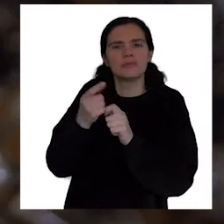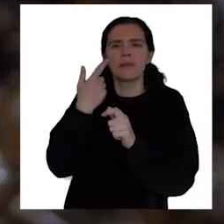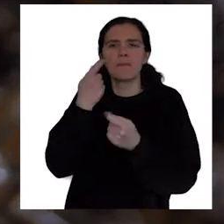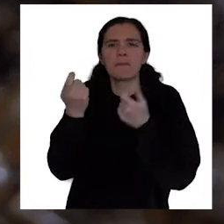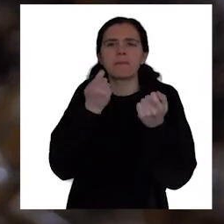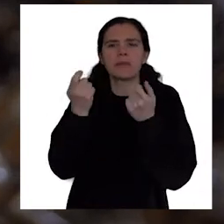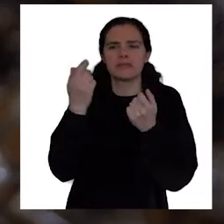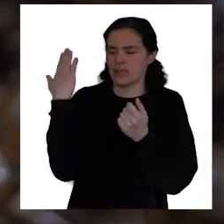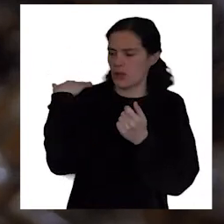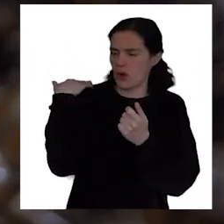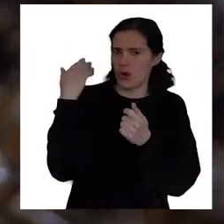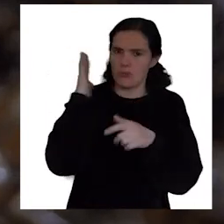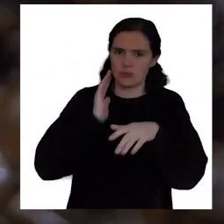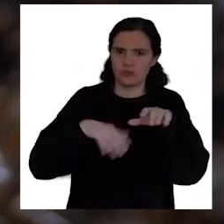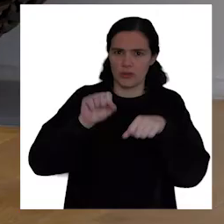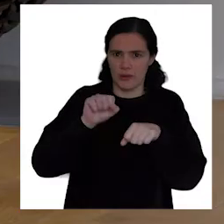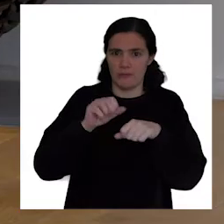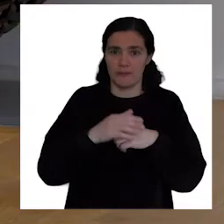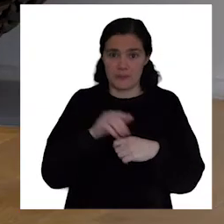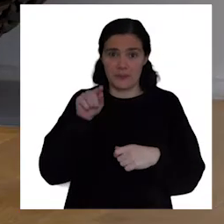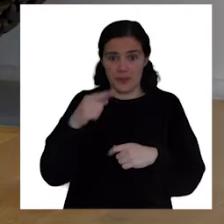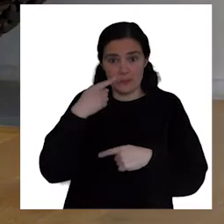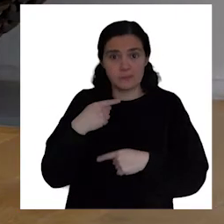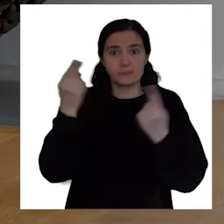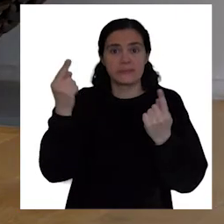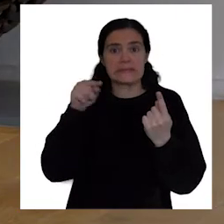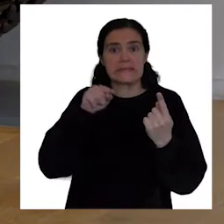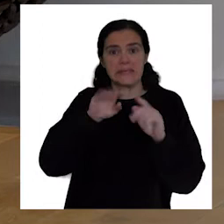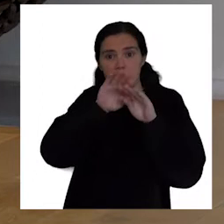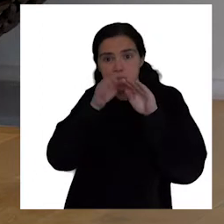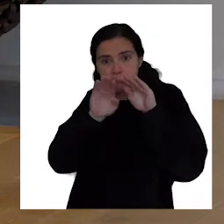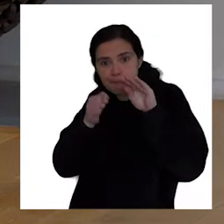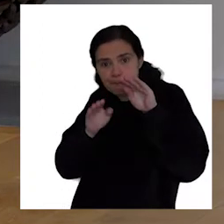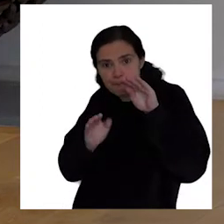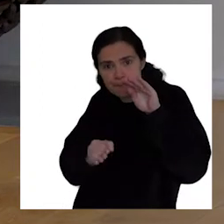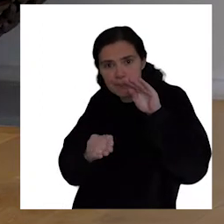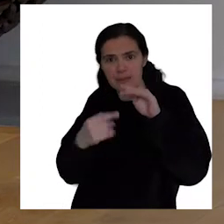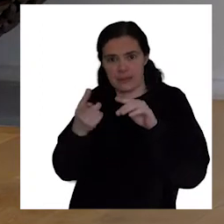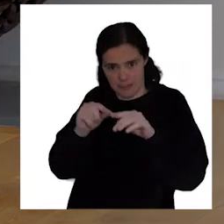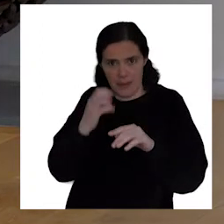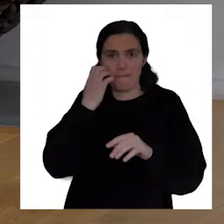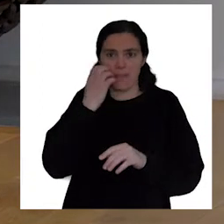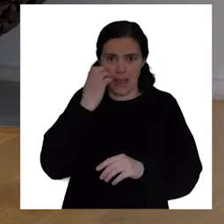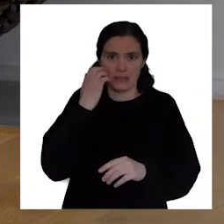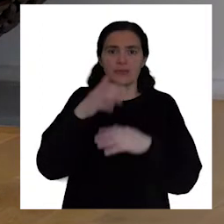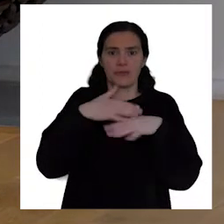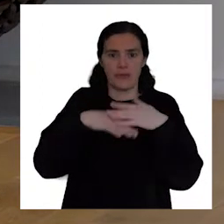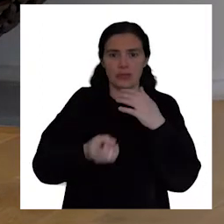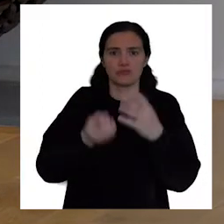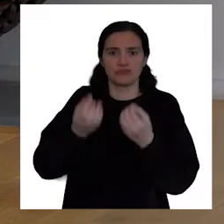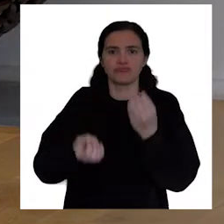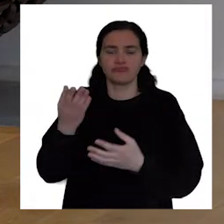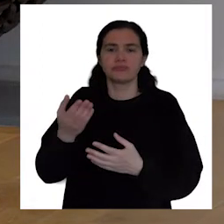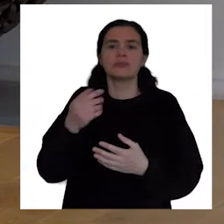very close to the back of the slave. This relief made also out of plastic, which is at